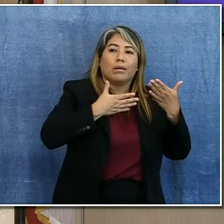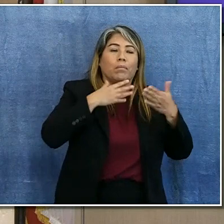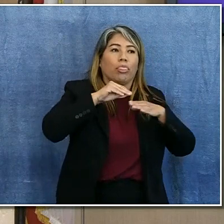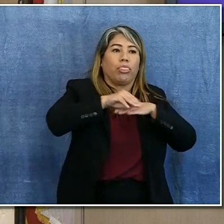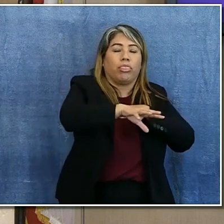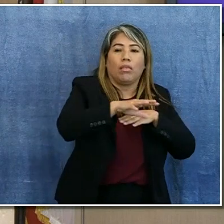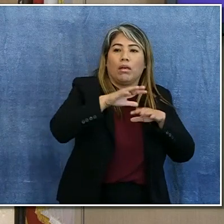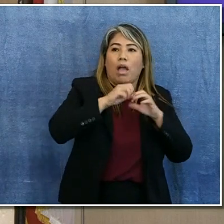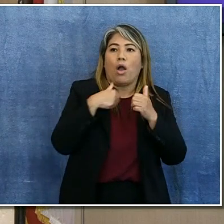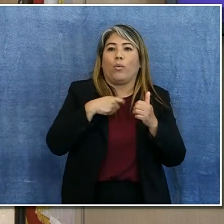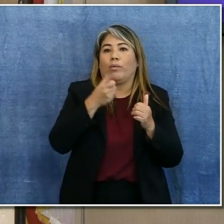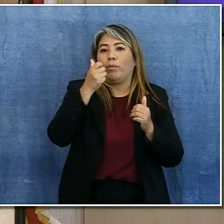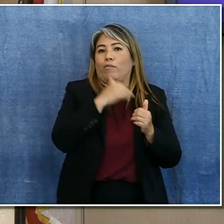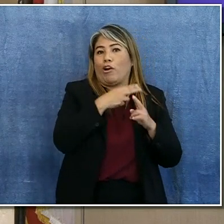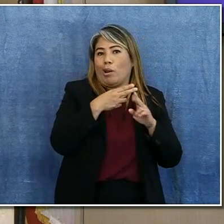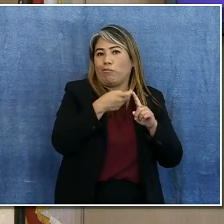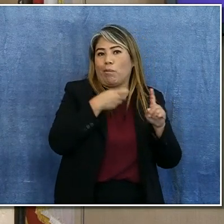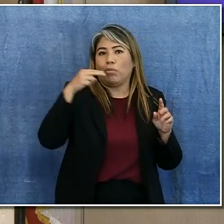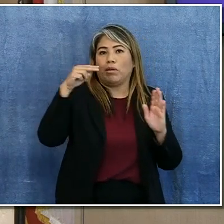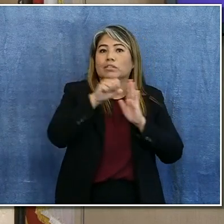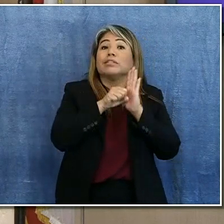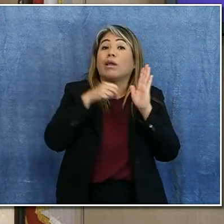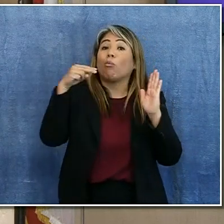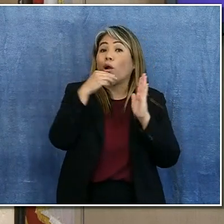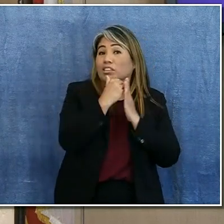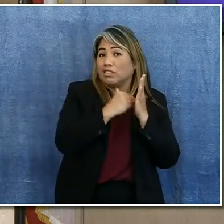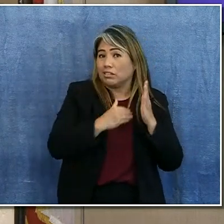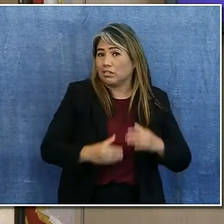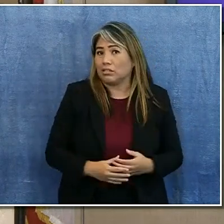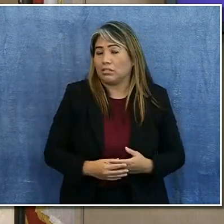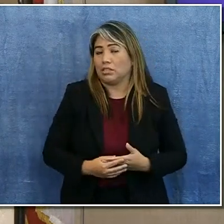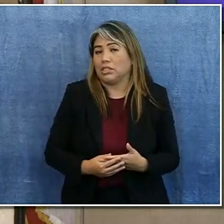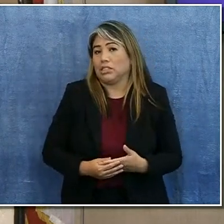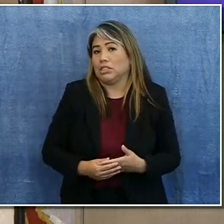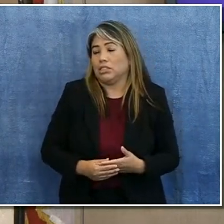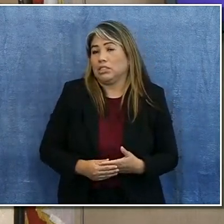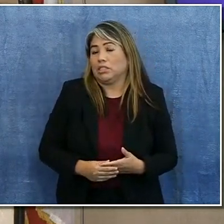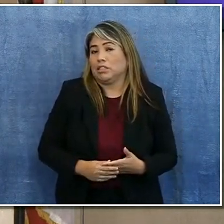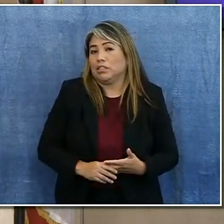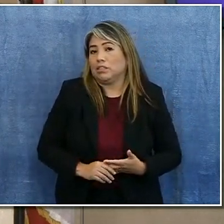off the state's watch list. Okay, Supervisor Fletcher will respond.